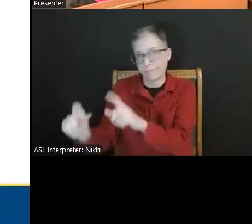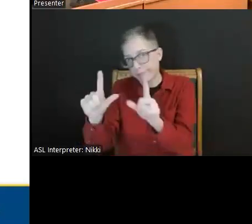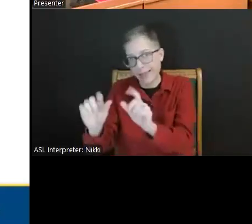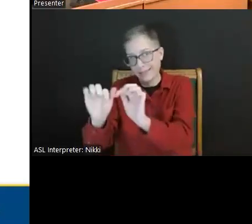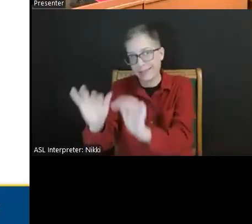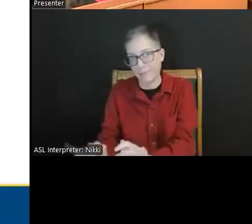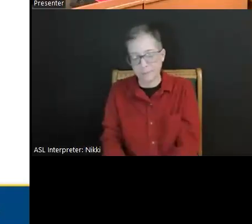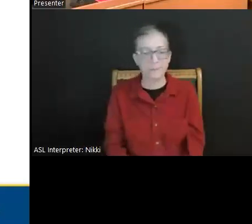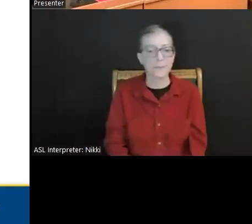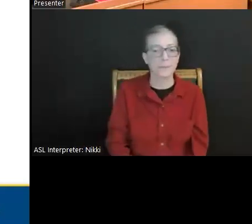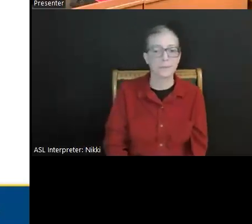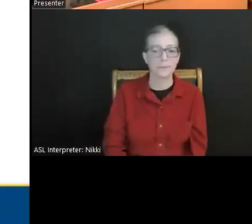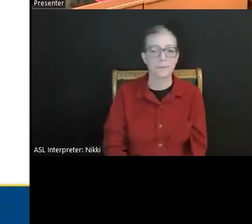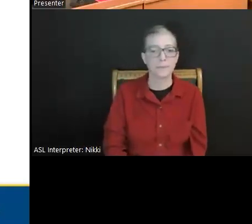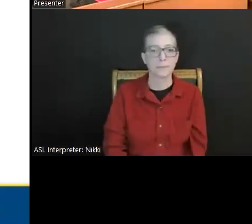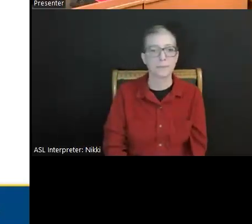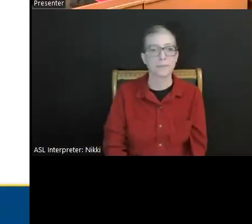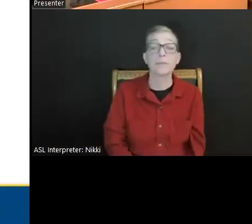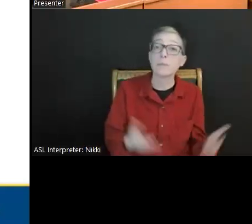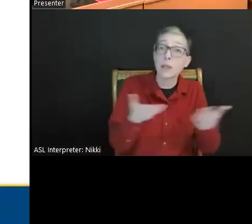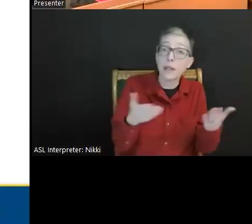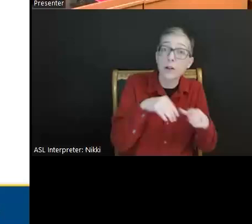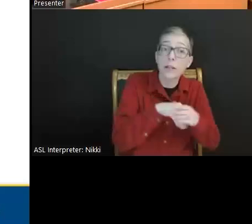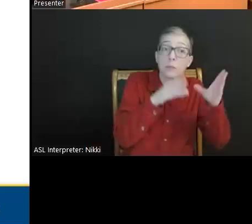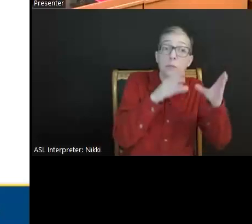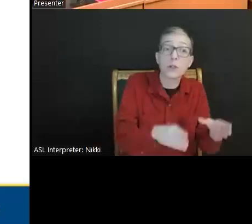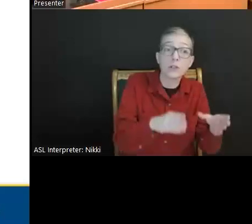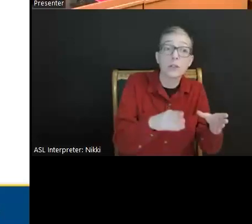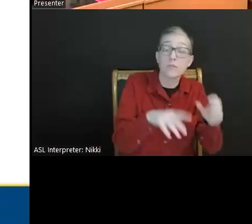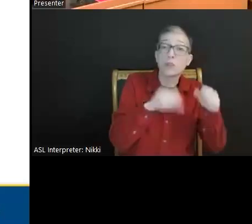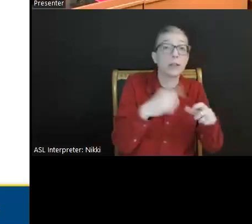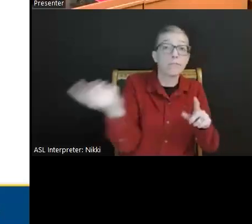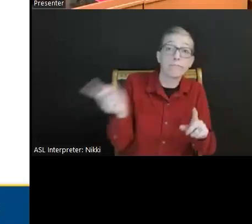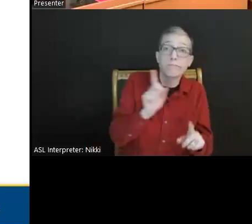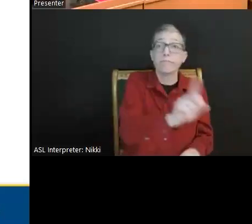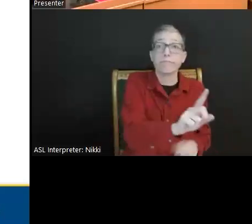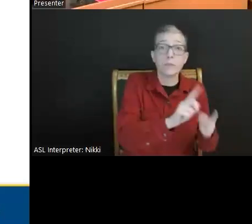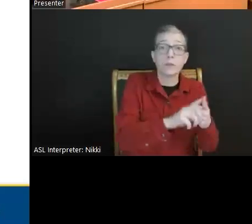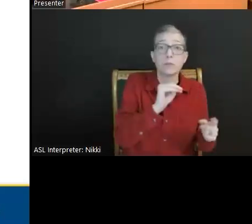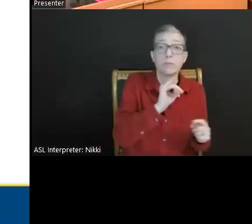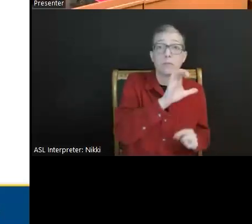interface. Any of you in-house, just walk up to the mic if you have thoughts, questions.